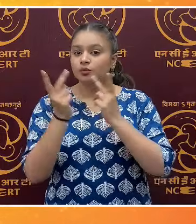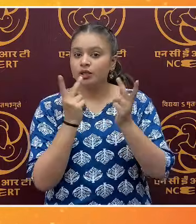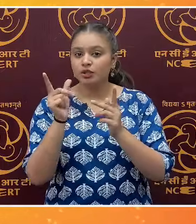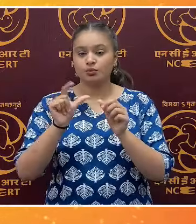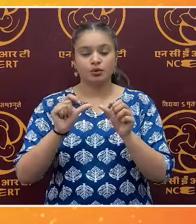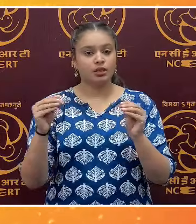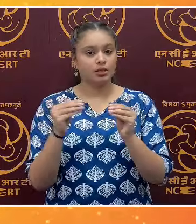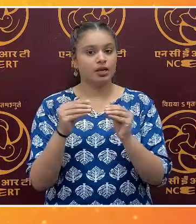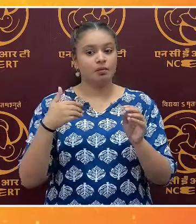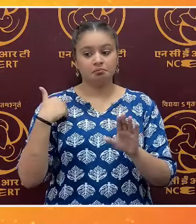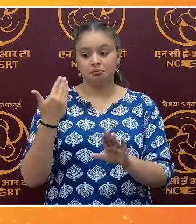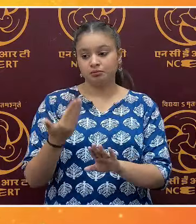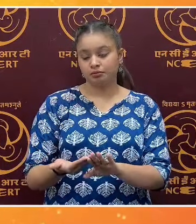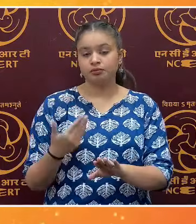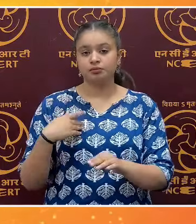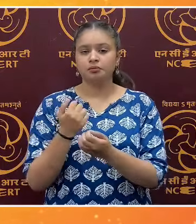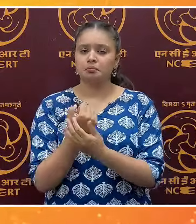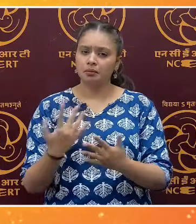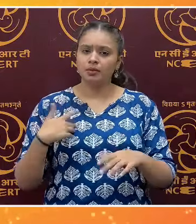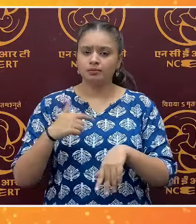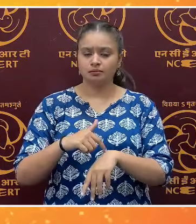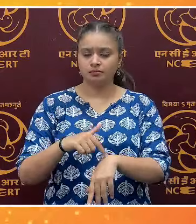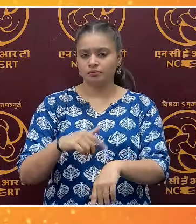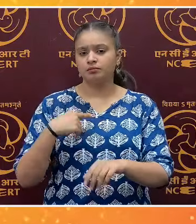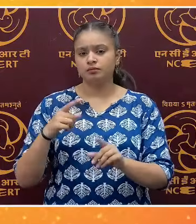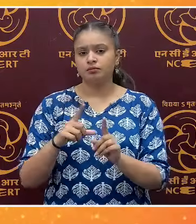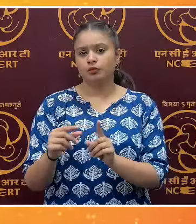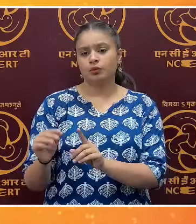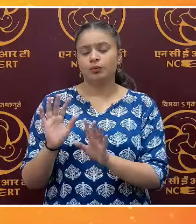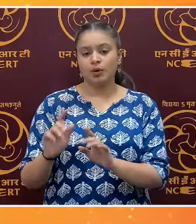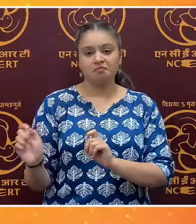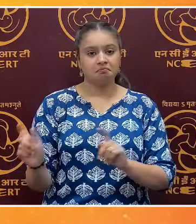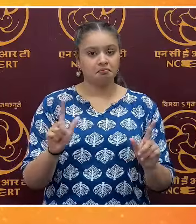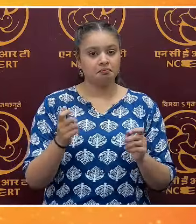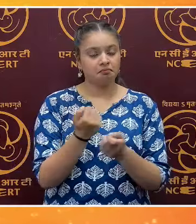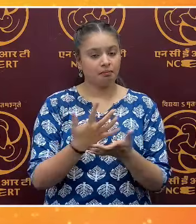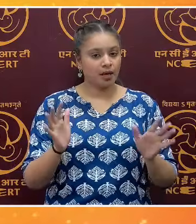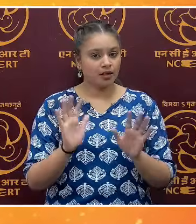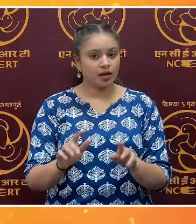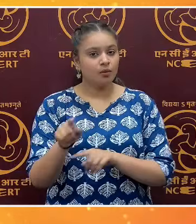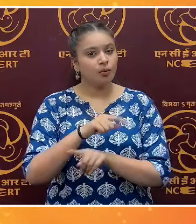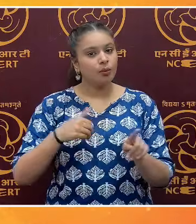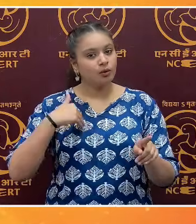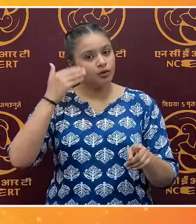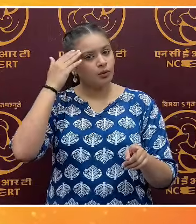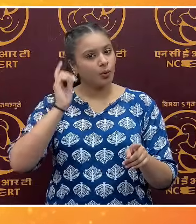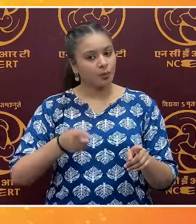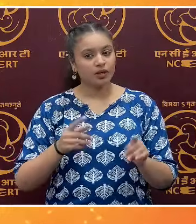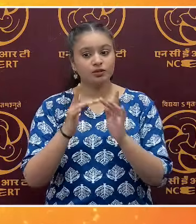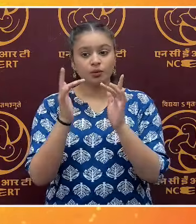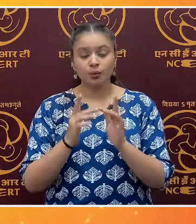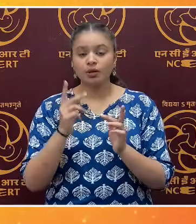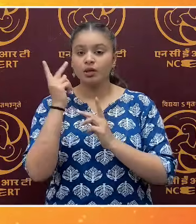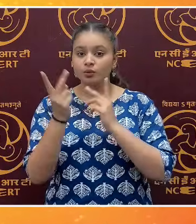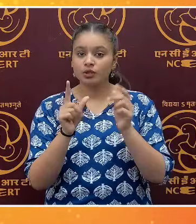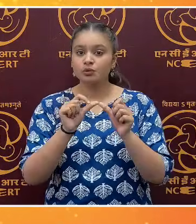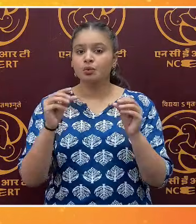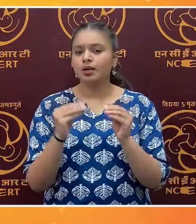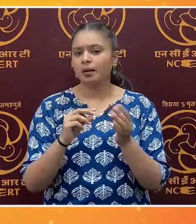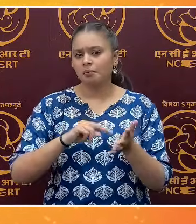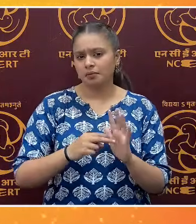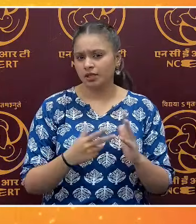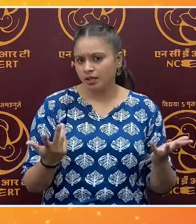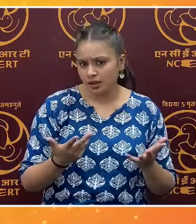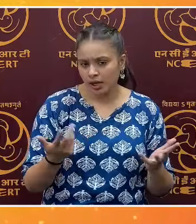have been doing these sessions for quite some time now, and you must know what virtual labs are in case you are interested